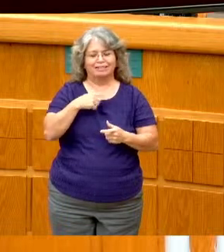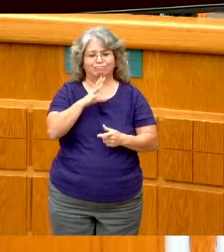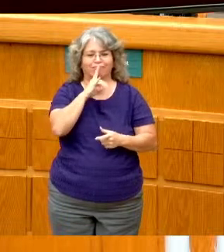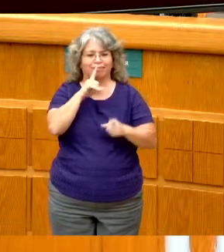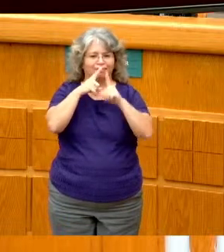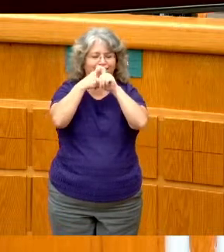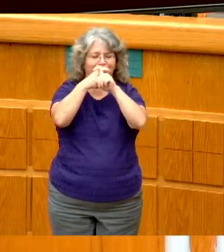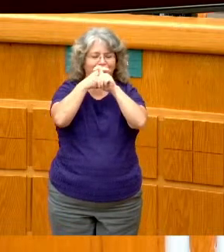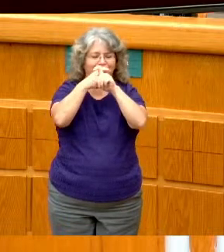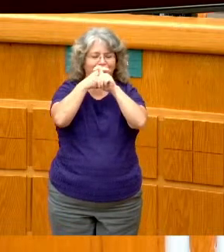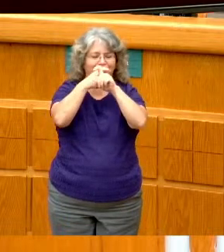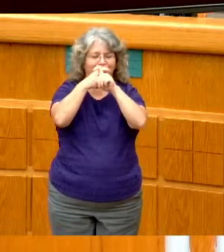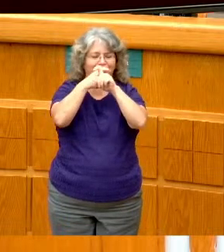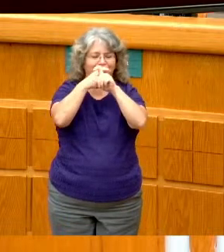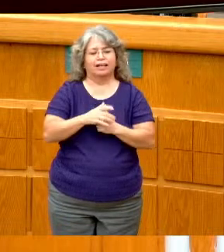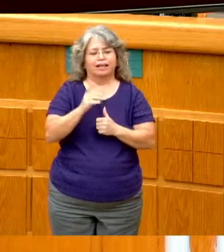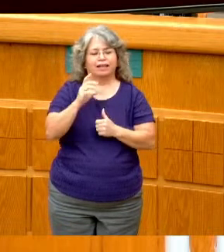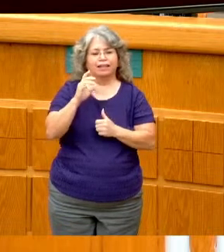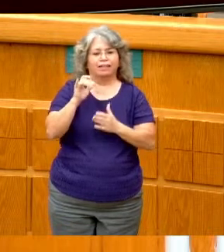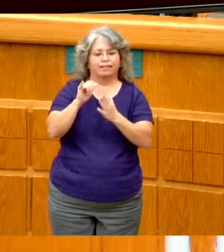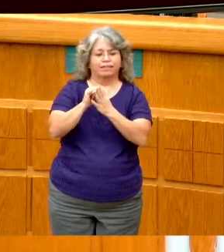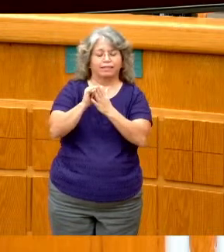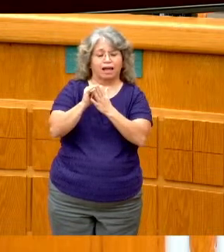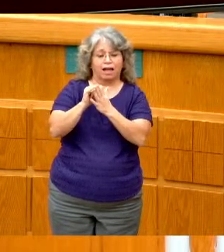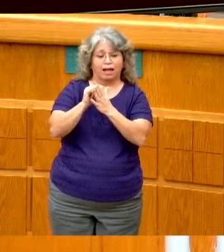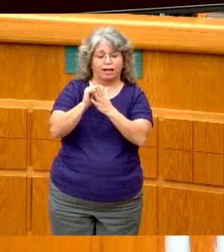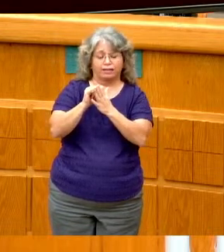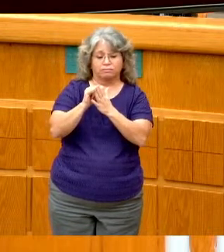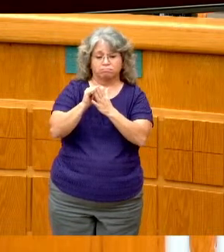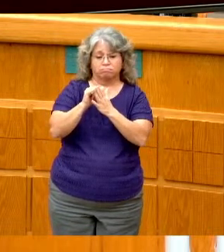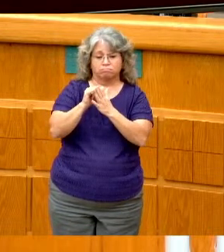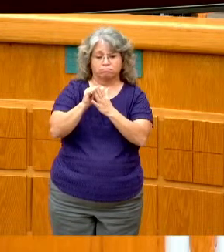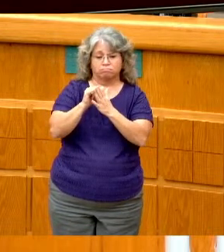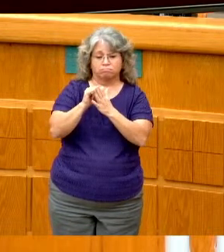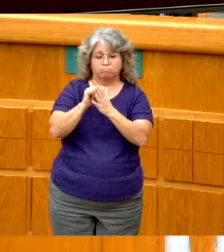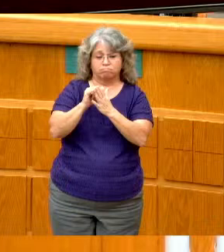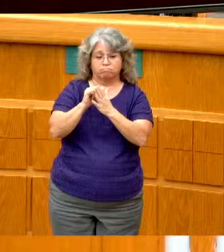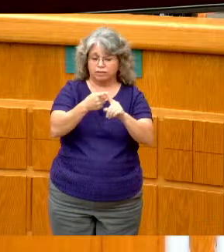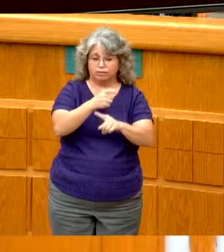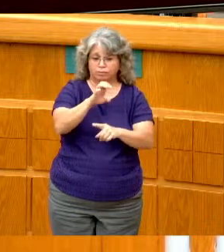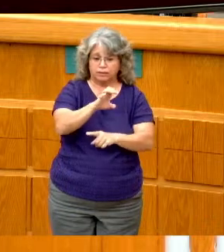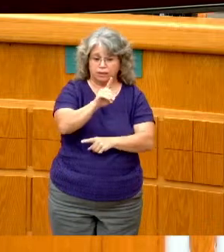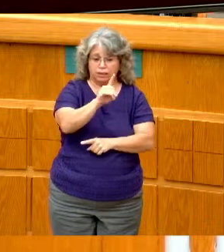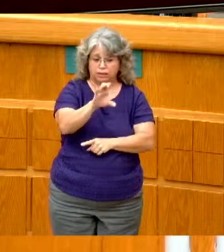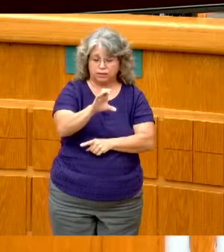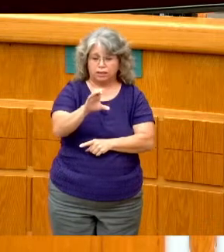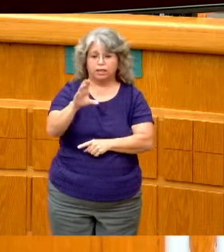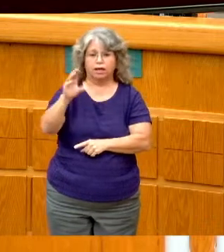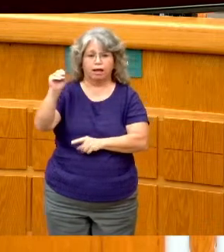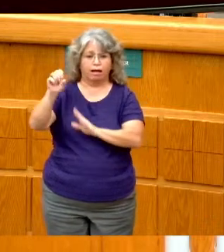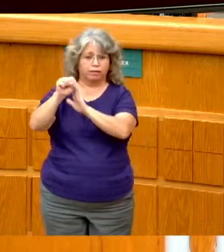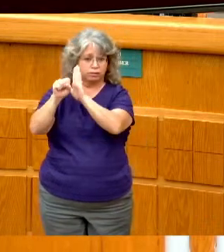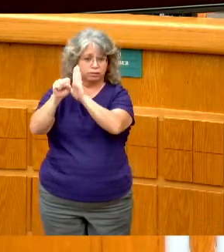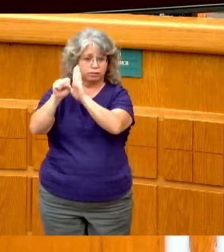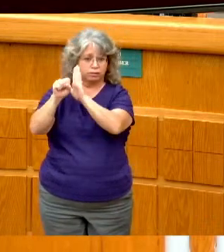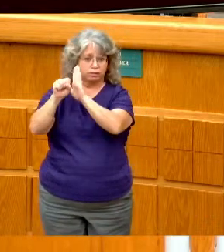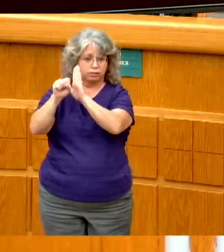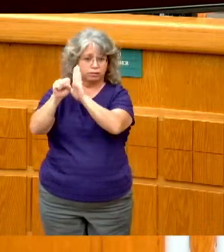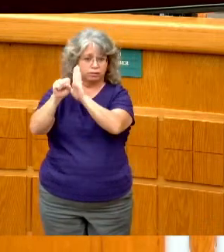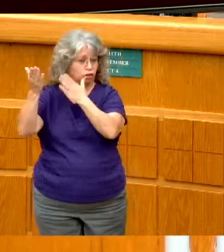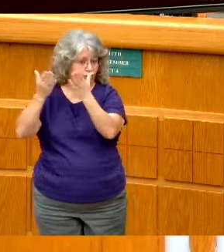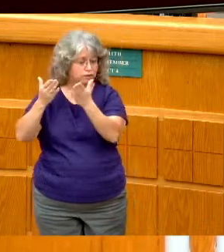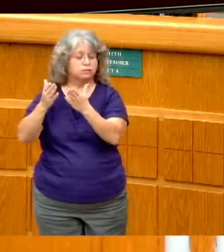action by the FDA, the CDC, and the DSHS is very much appreciated, and it tells us